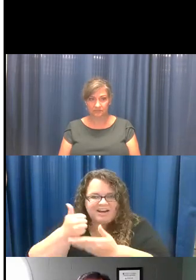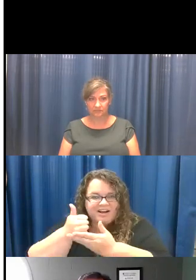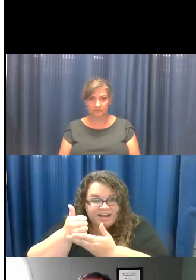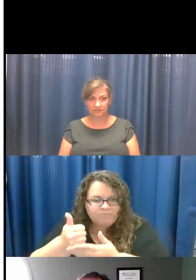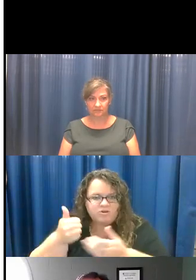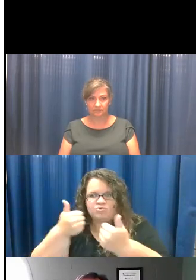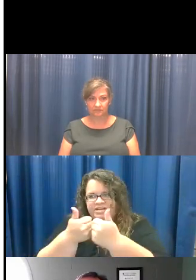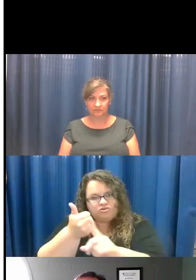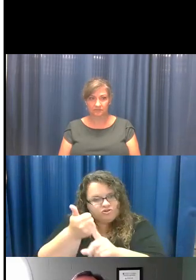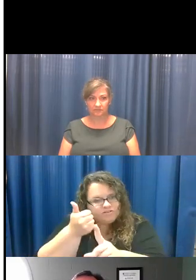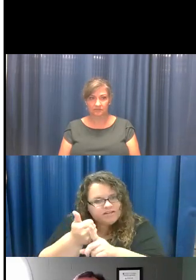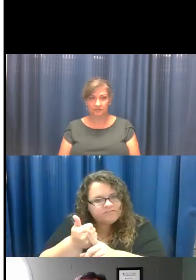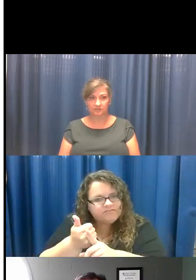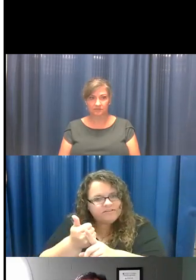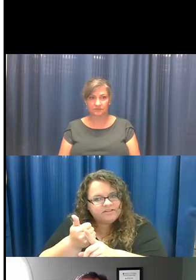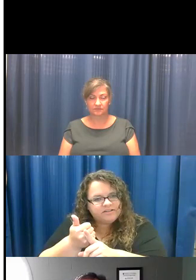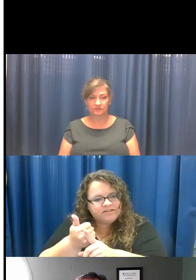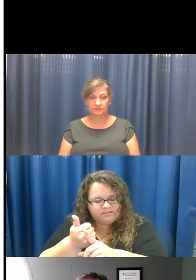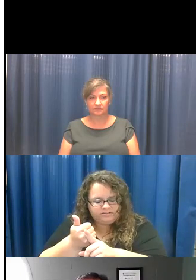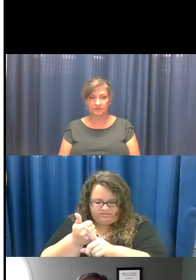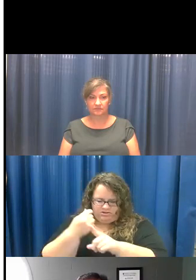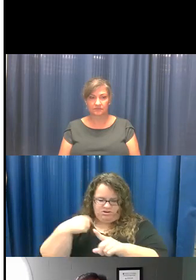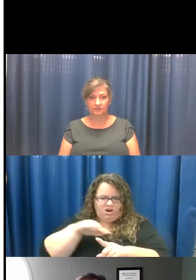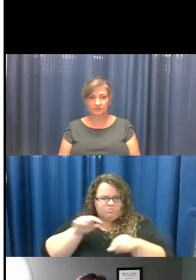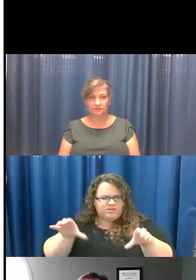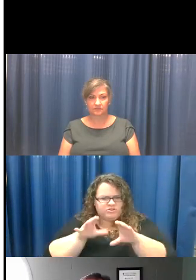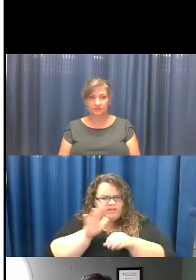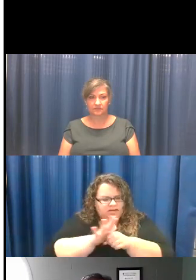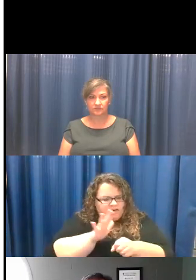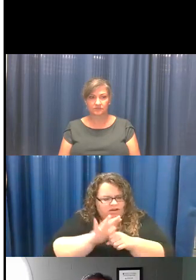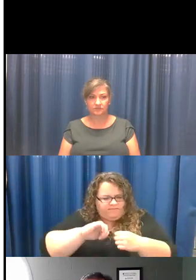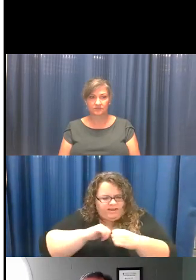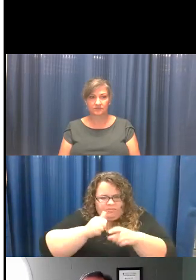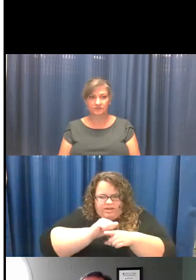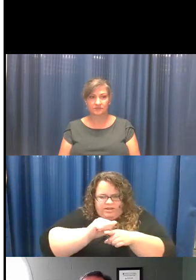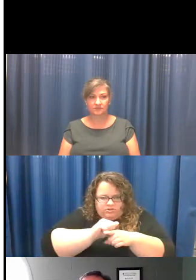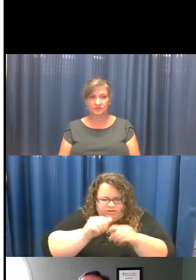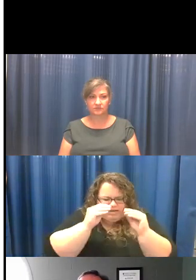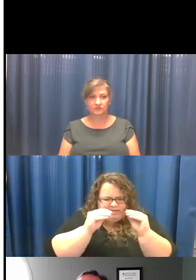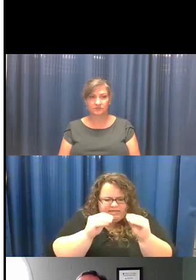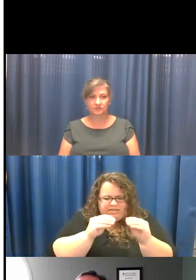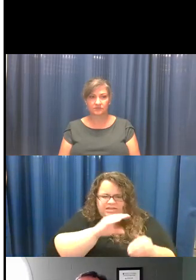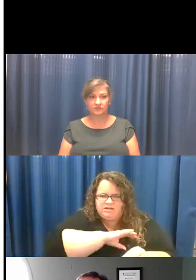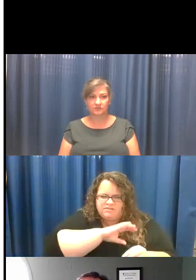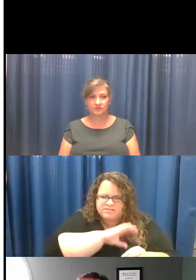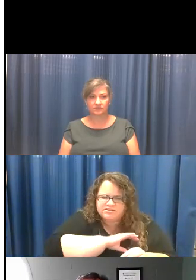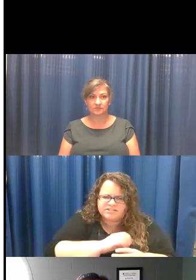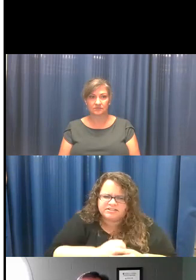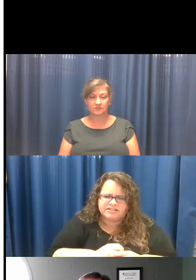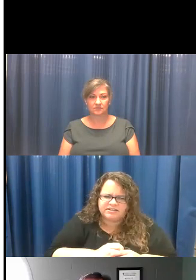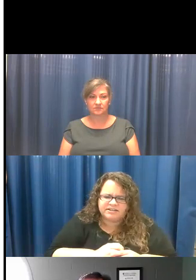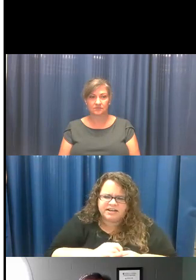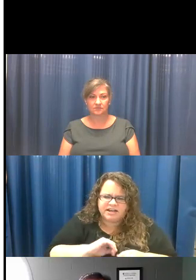around, are we doing enough with how we train police officers and how we help them